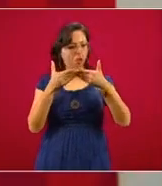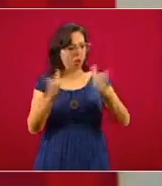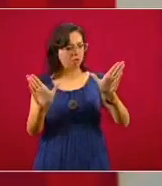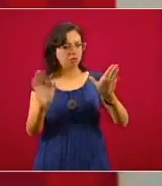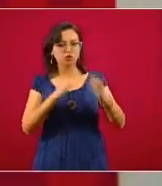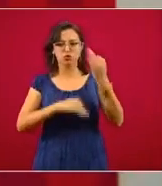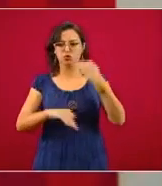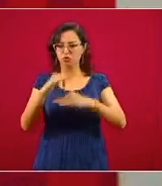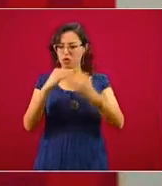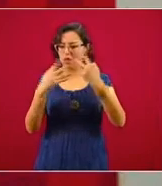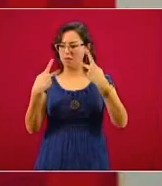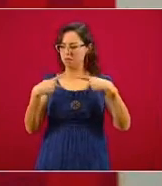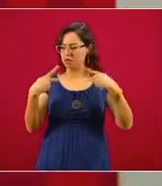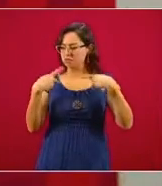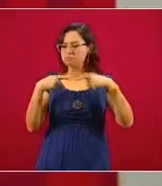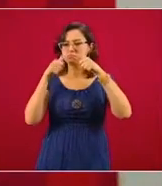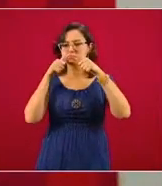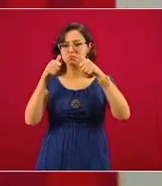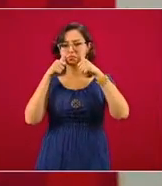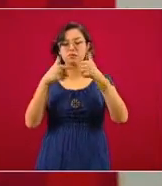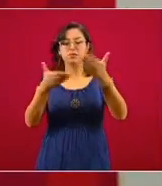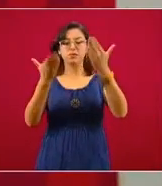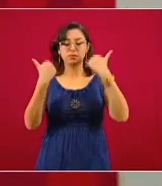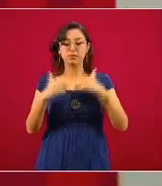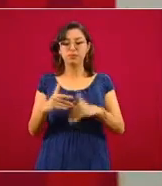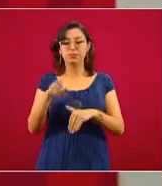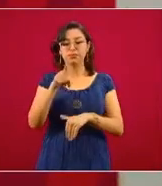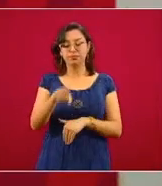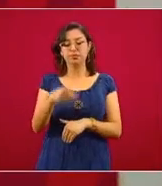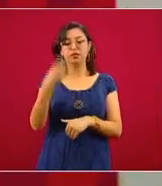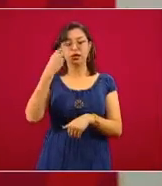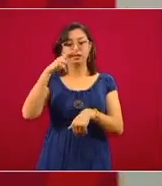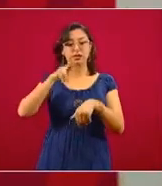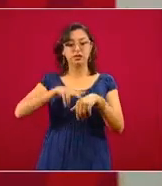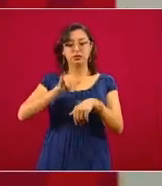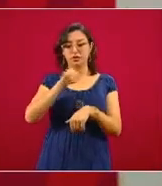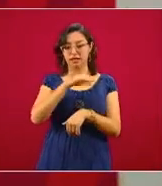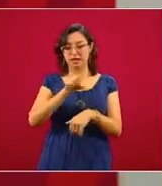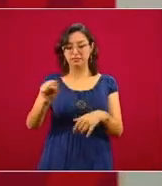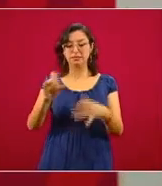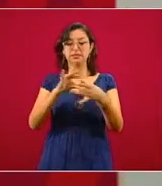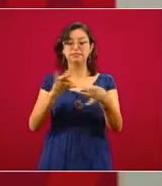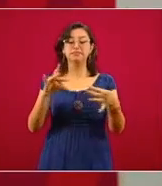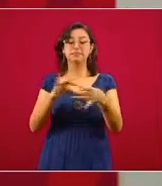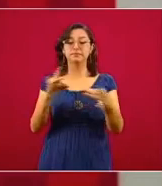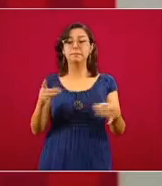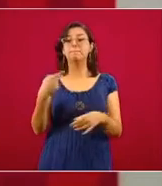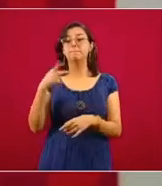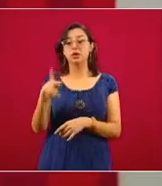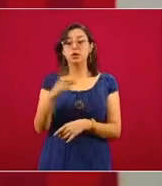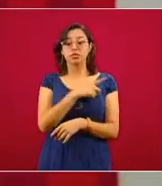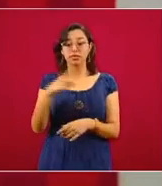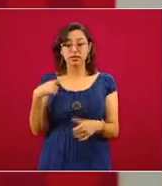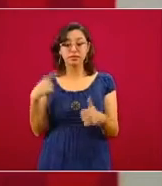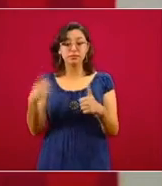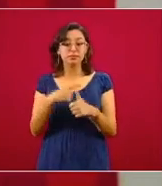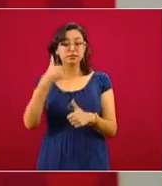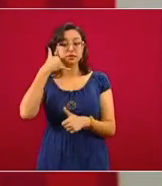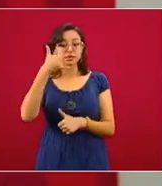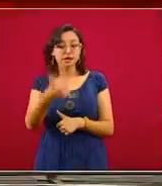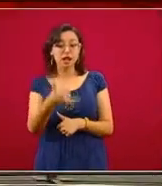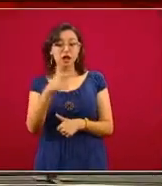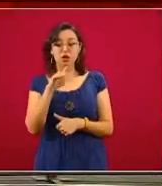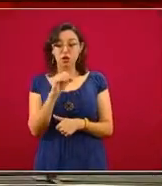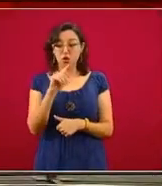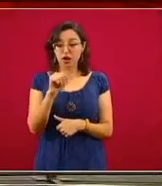lo voy a explicar de mejor you'll still manera el be able director del to get Instituto in. Mexicano del Seguro Social, se You'll be dirijan a able to Locatel o al call Locatel. You can 911,